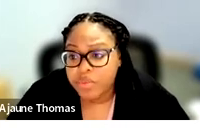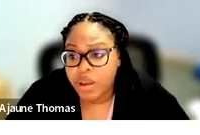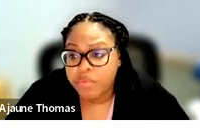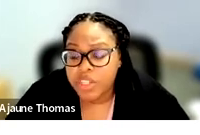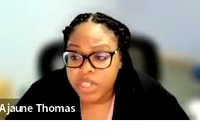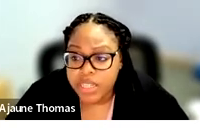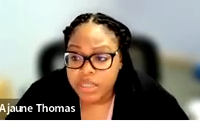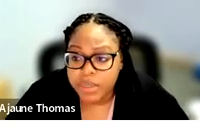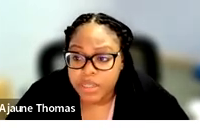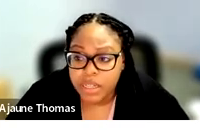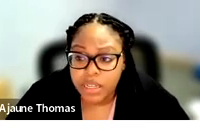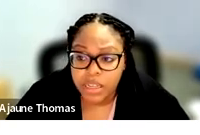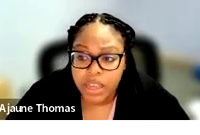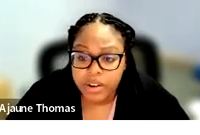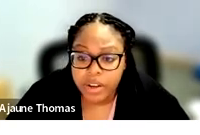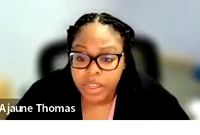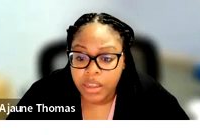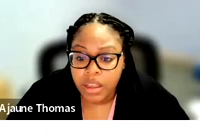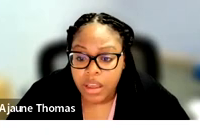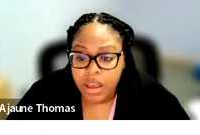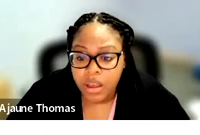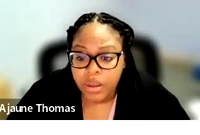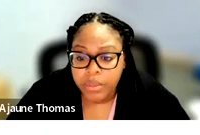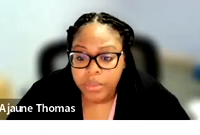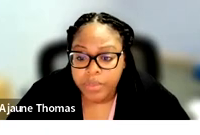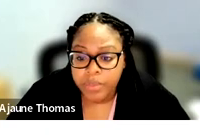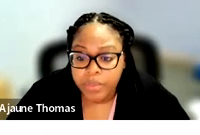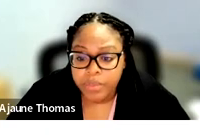from vision accessibility, hearing.